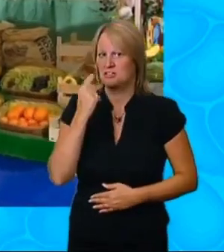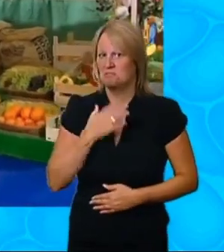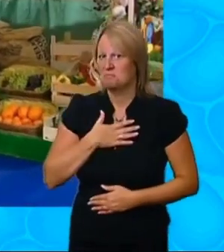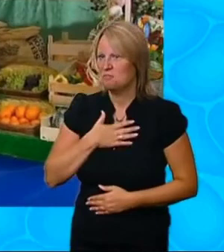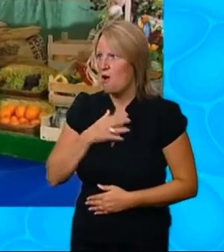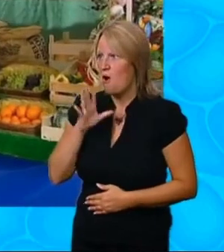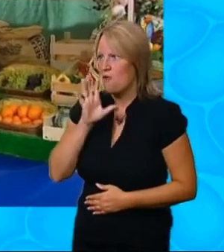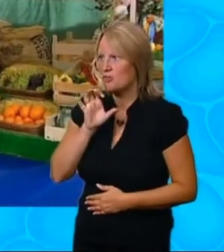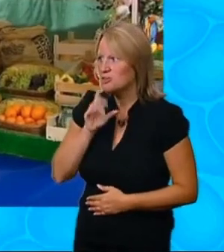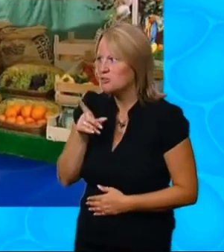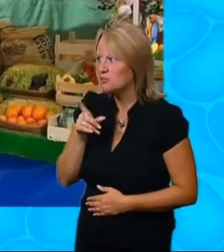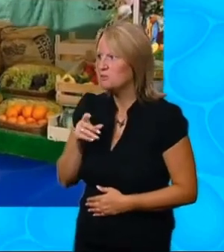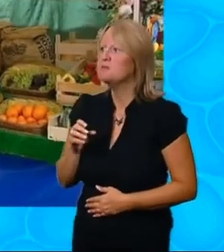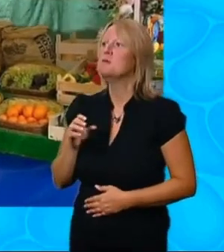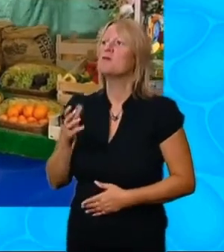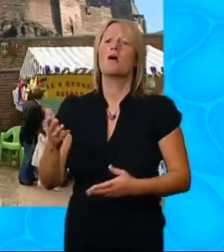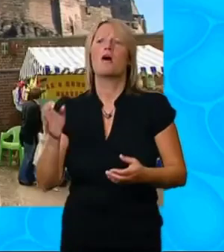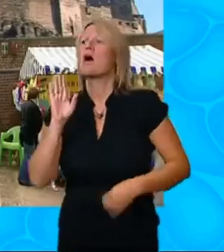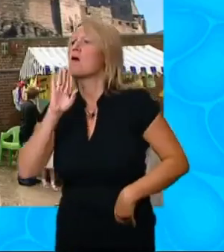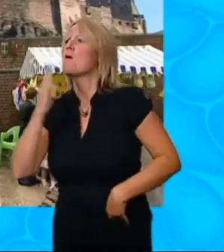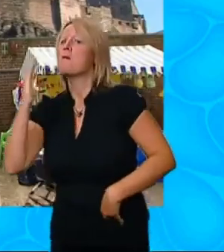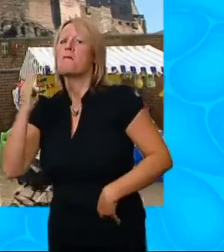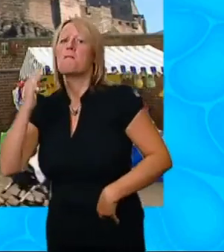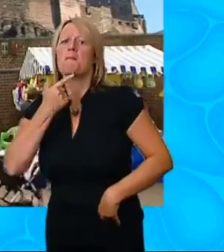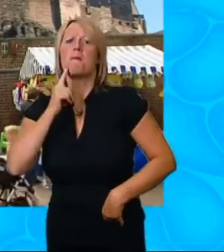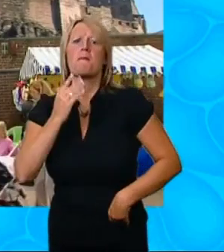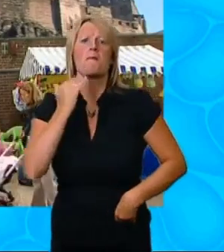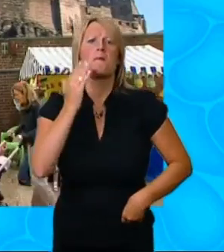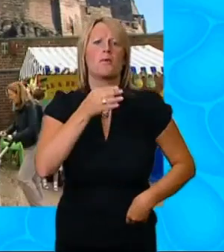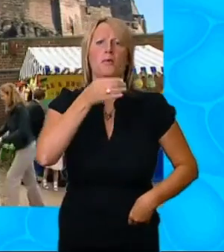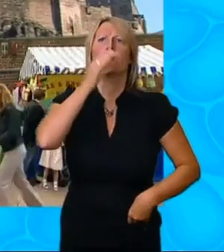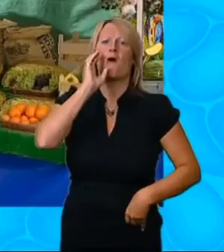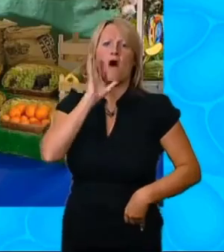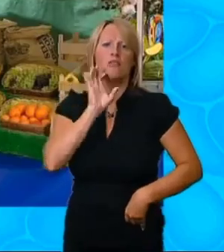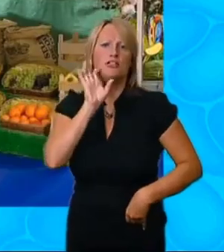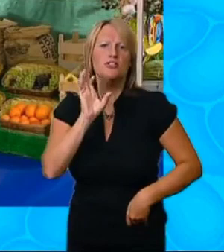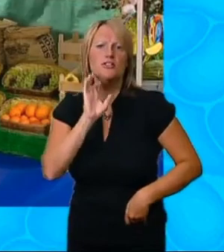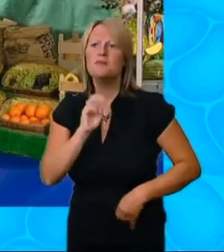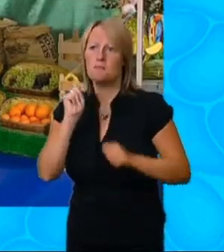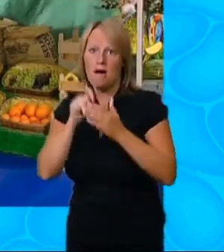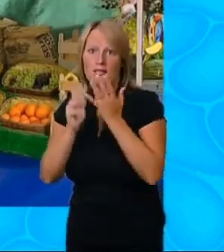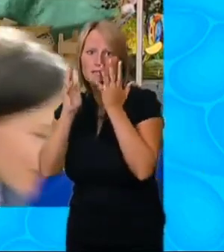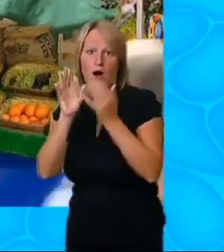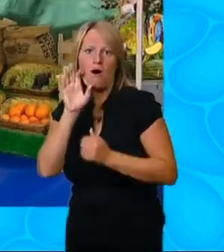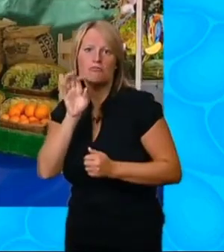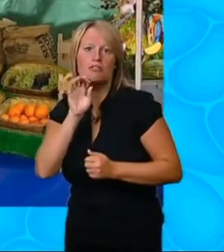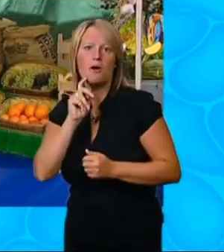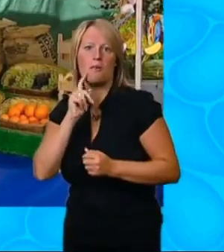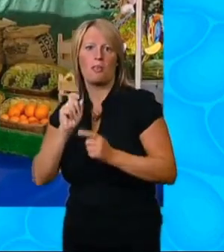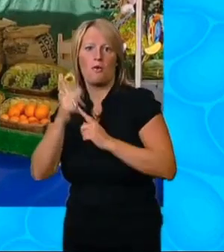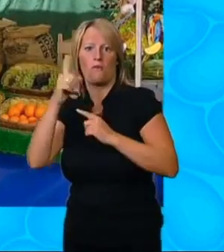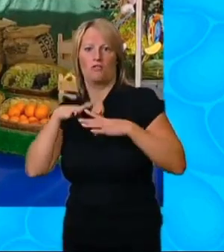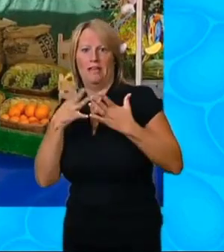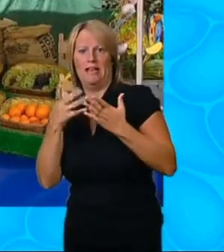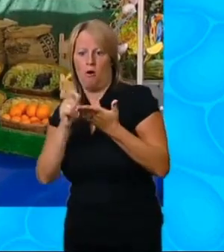Ah, oranges. Come on, folks, get your lovely juicy, juicy oranges. Buy 10 oranges and I'll throw in a free Rudy